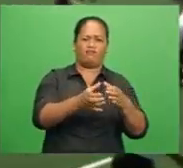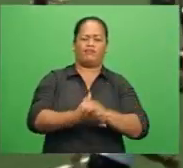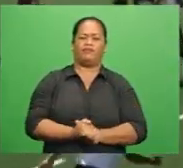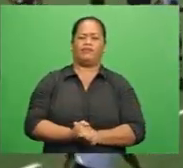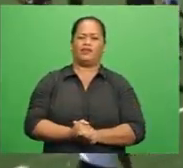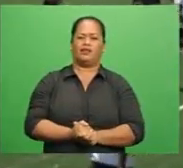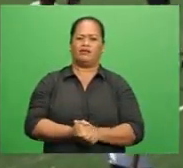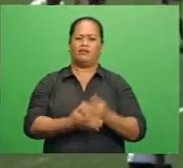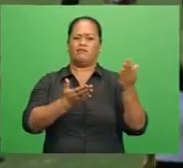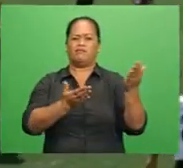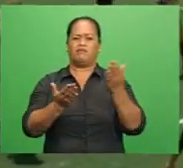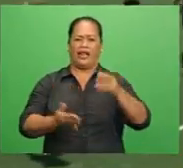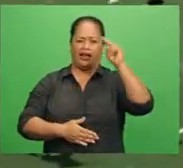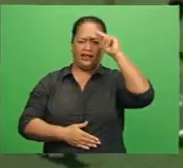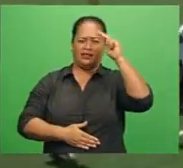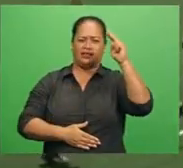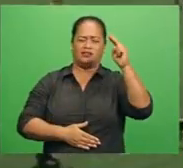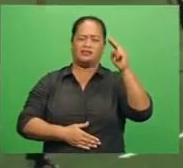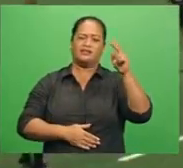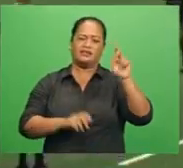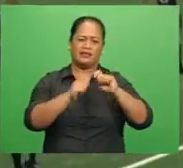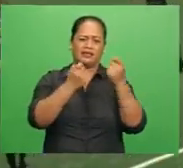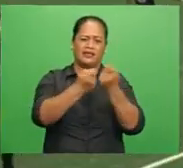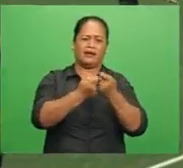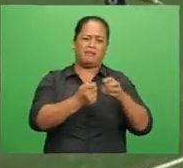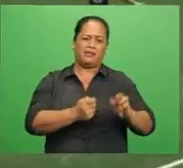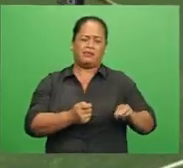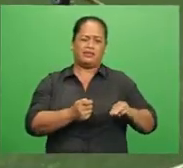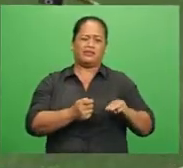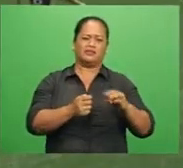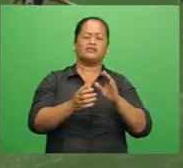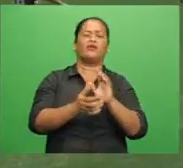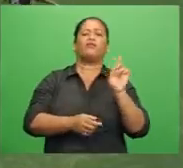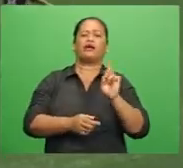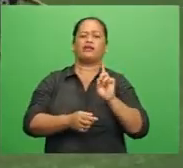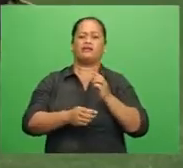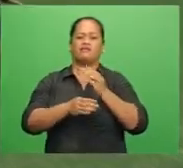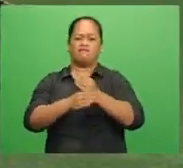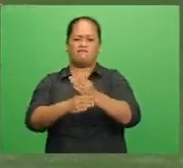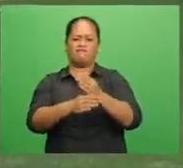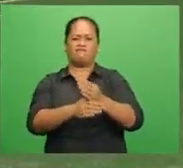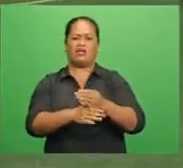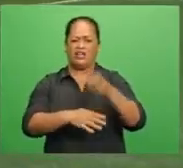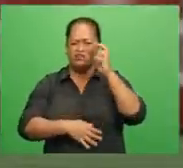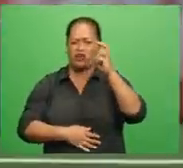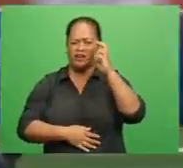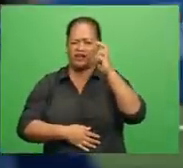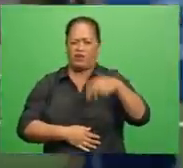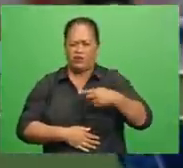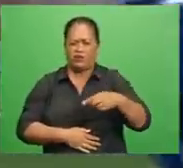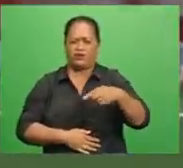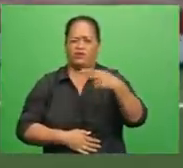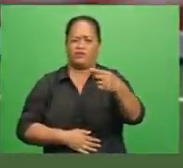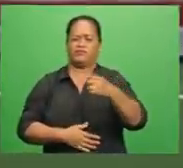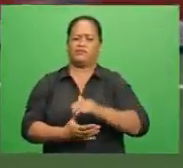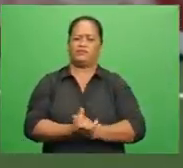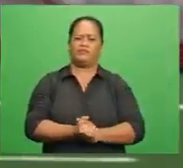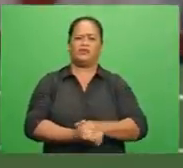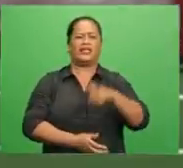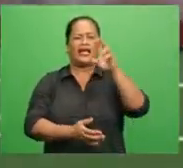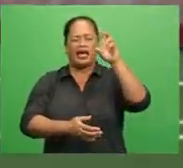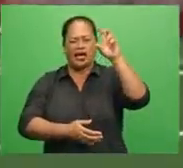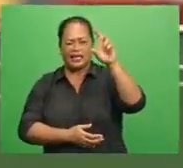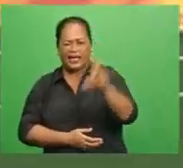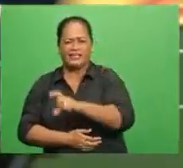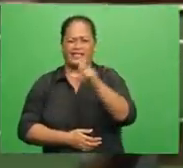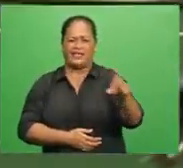keep the national squad members engaged in rugby, with the remainder of the 2019-2020 World Series tournaments being cancelled due to